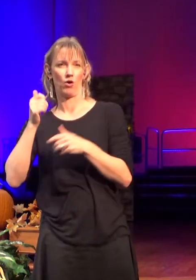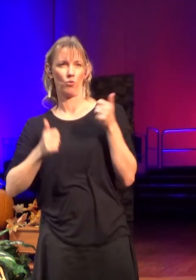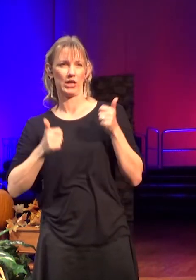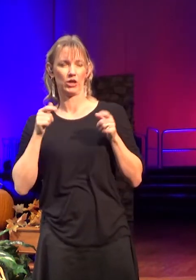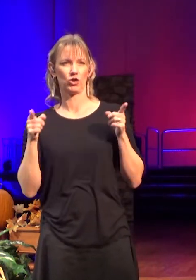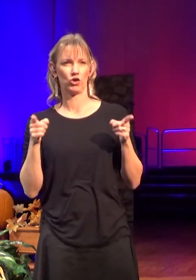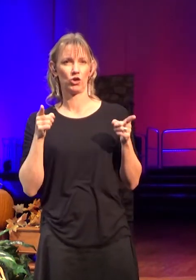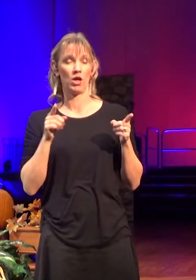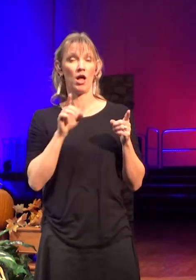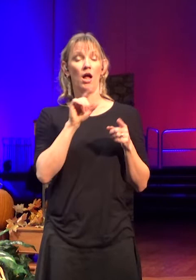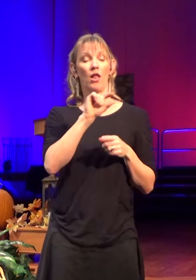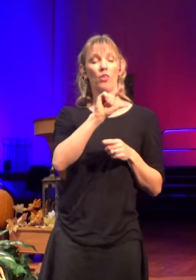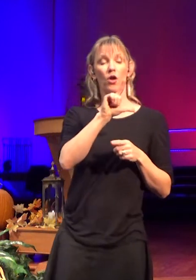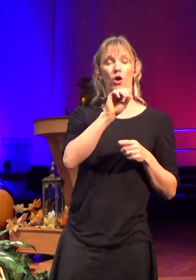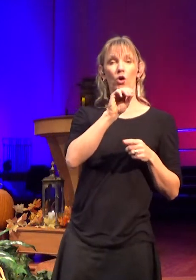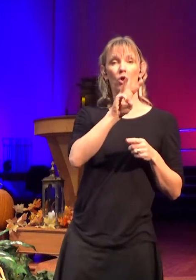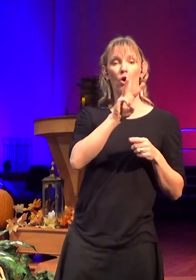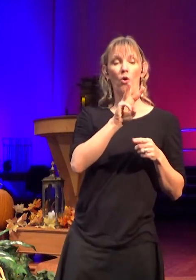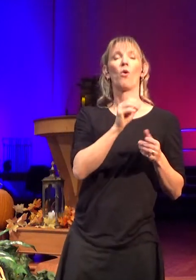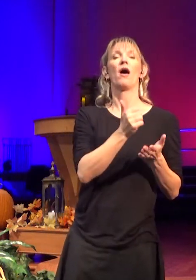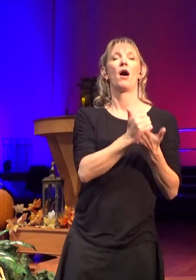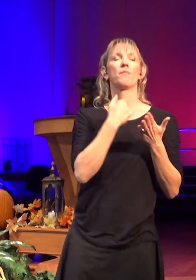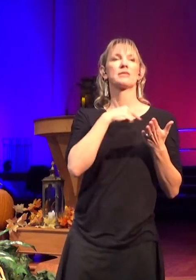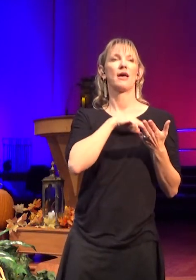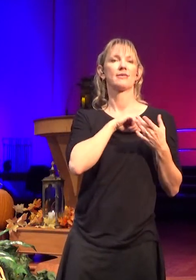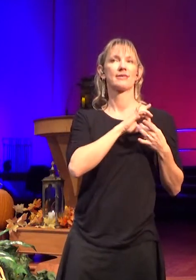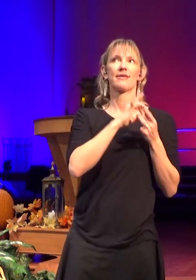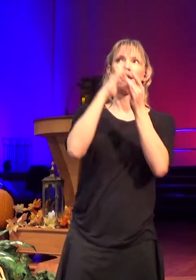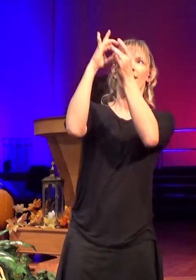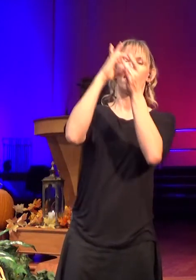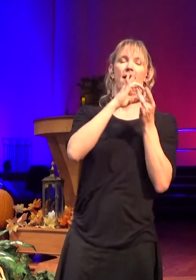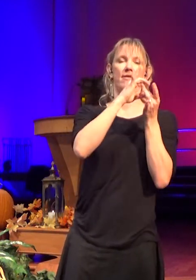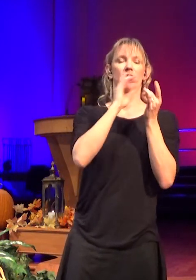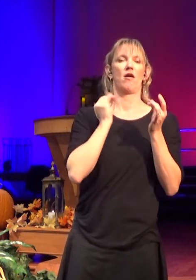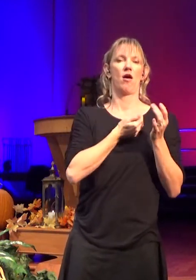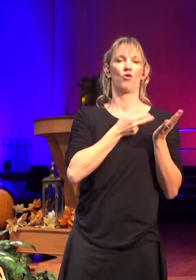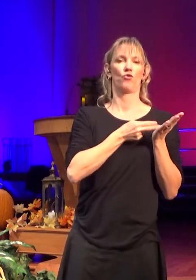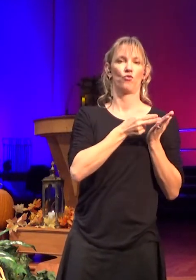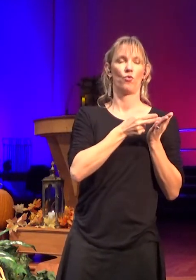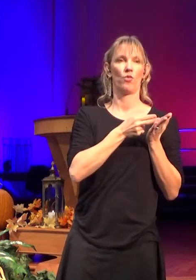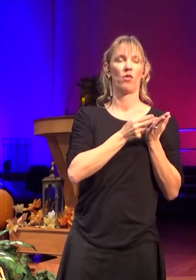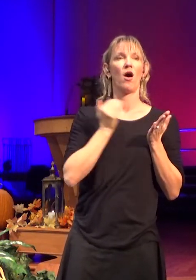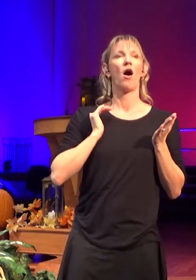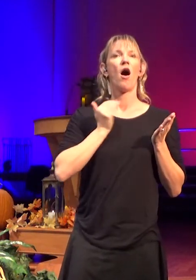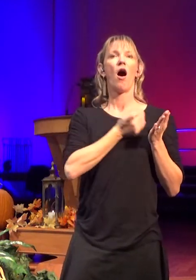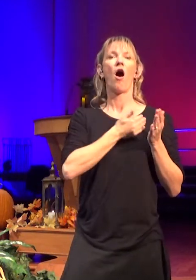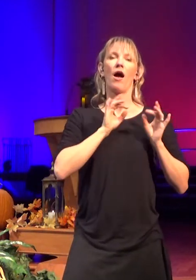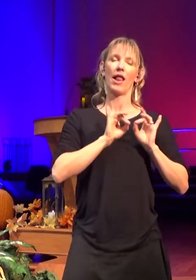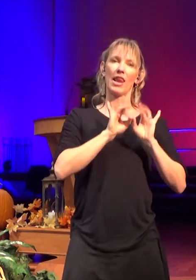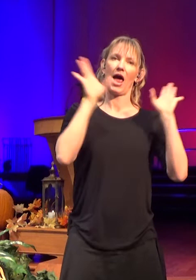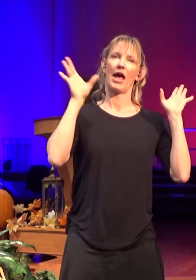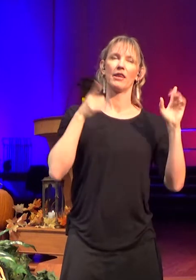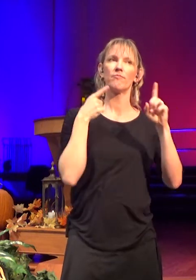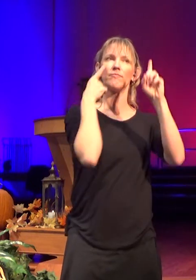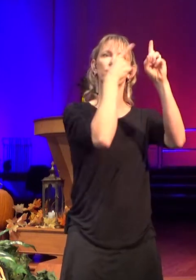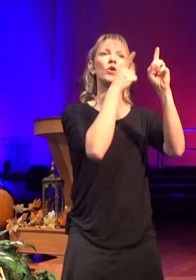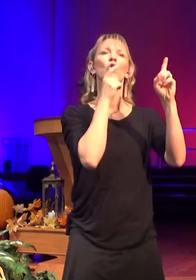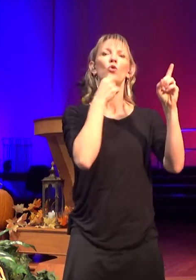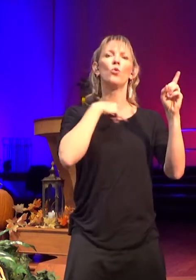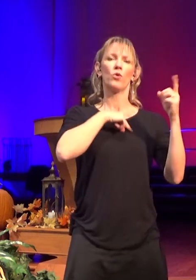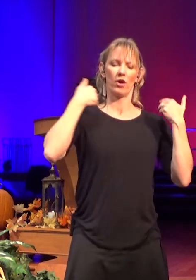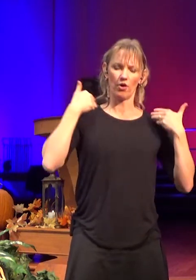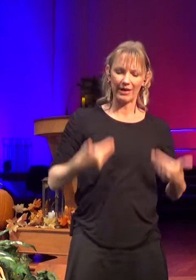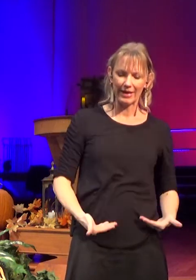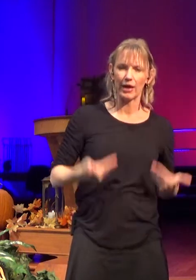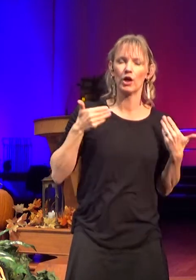obscures? The glow that illuminates connects us with our highest truth, with our light of